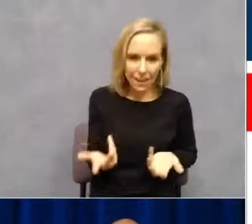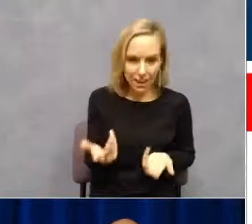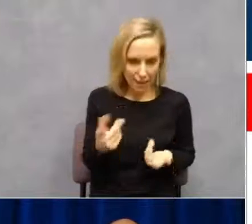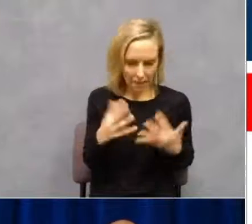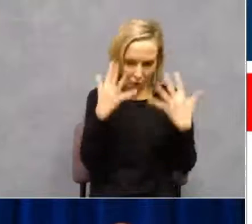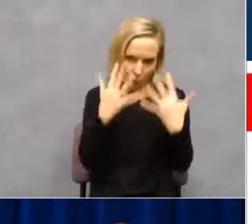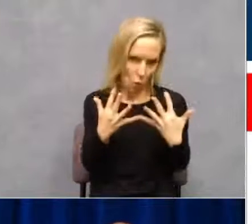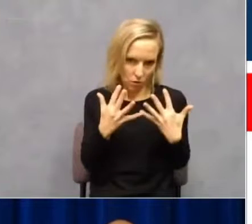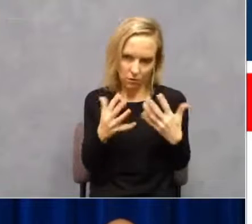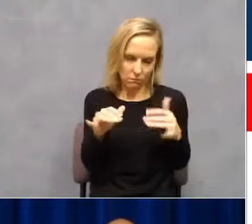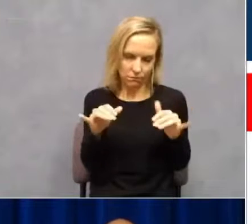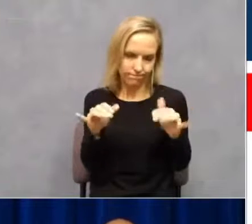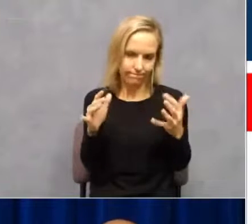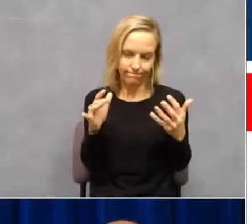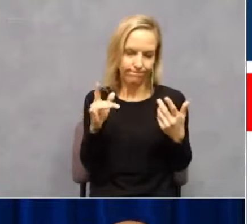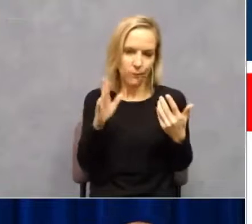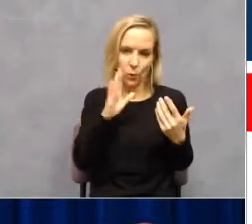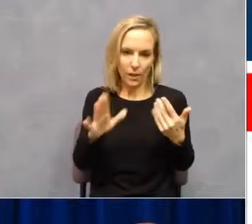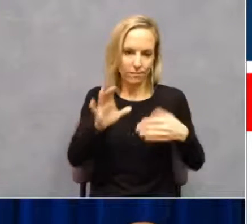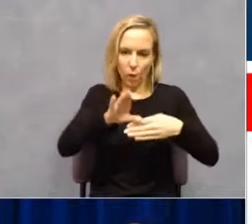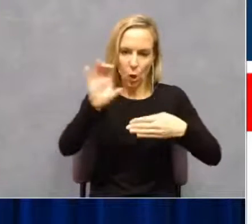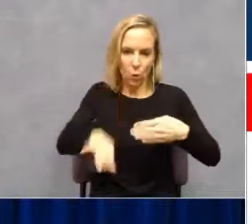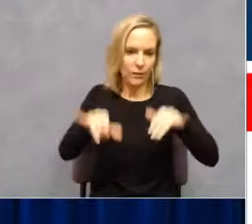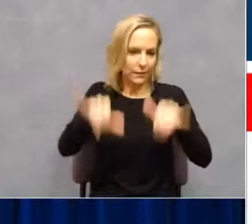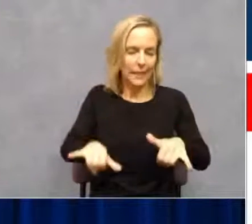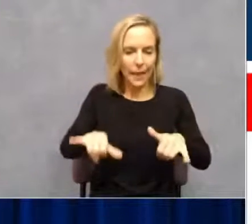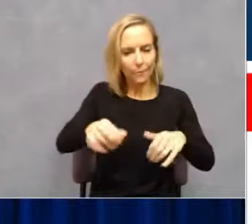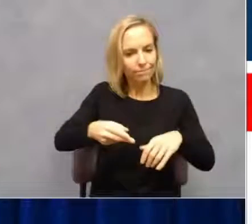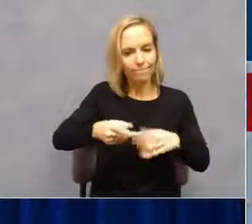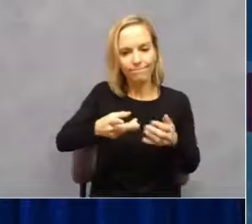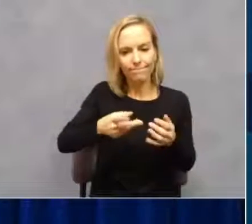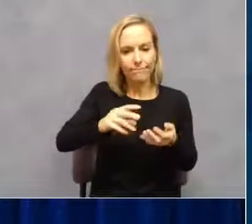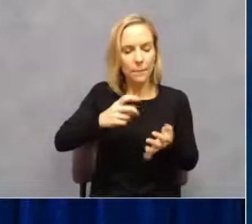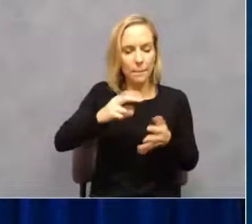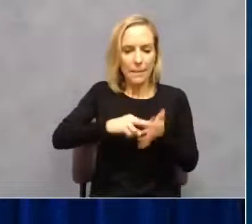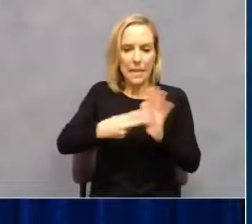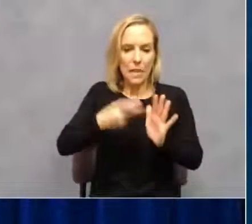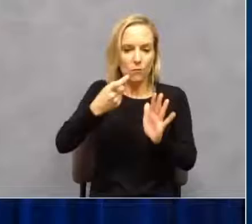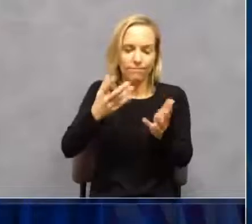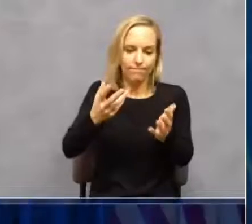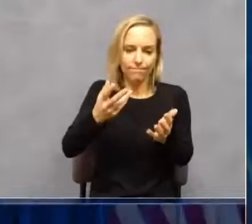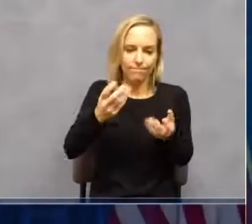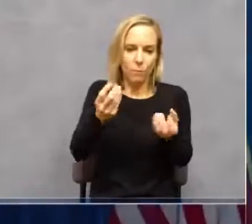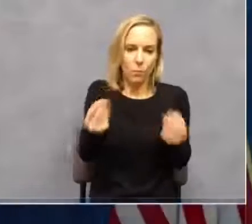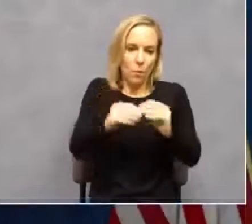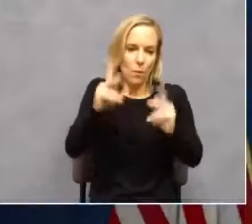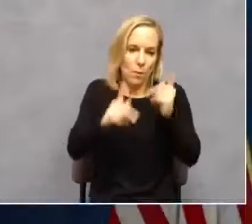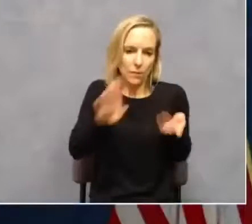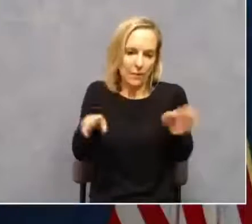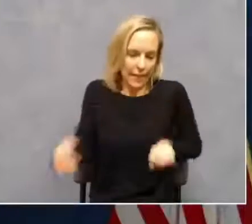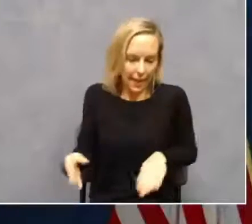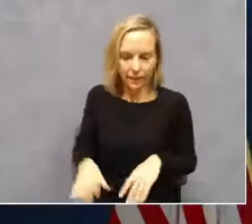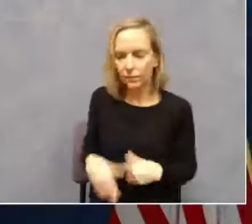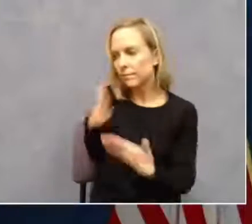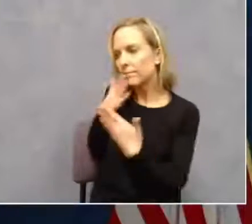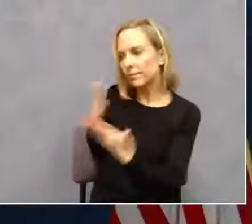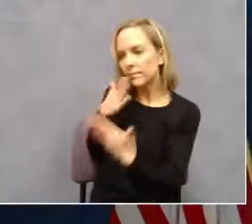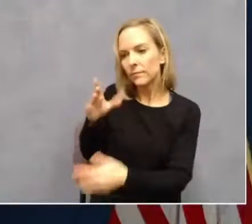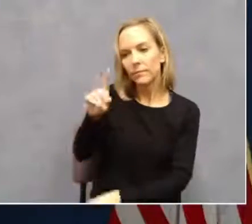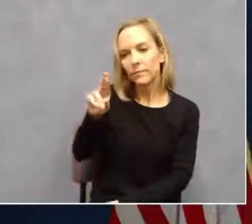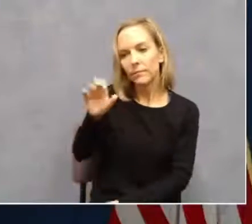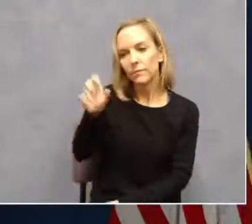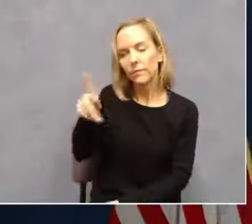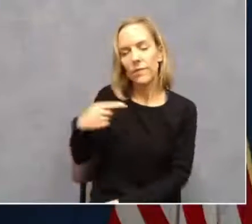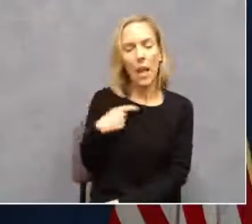conclusion but at a much higher cost. Thank you very much, Governor. Thank you. You know, while Dr. Stack was speaking, I realized